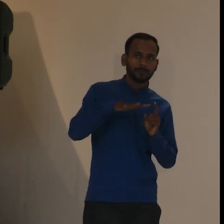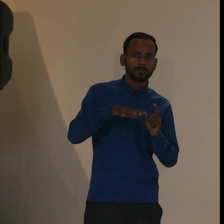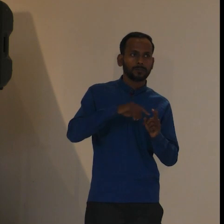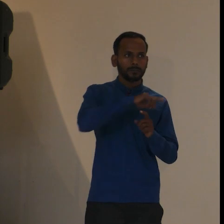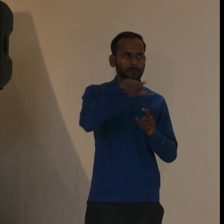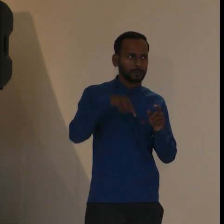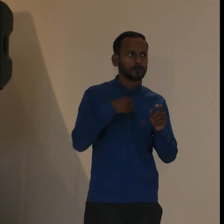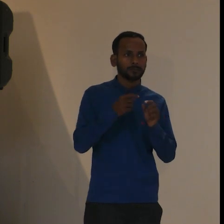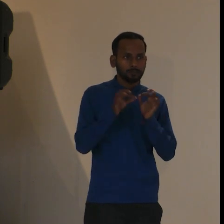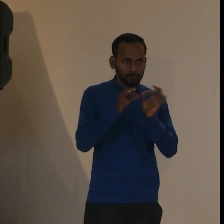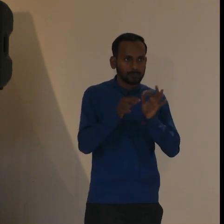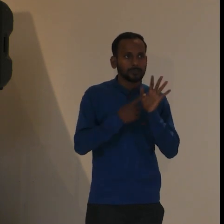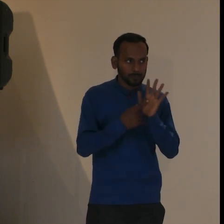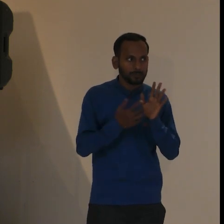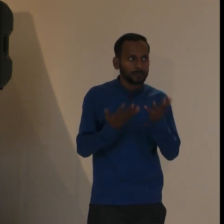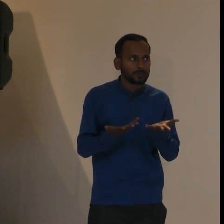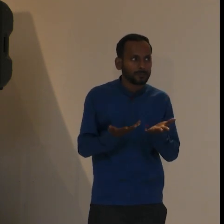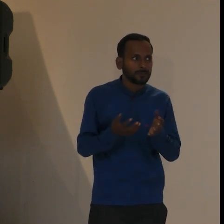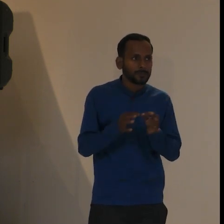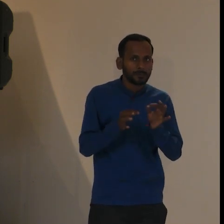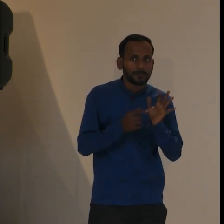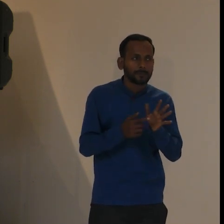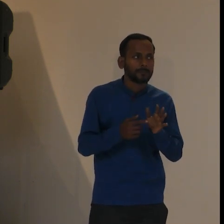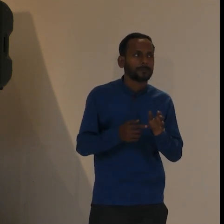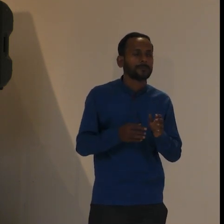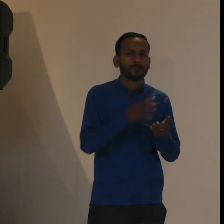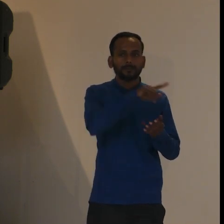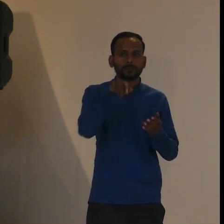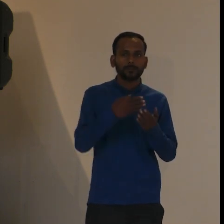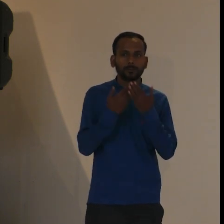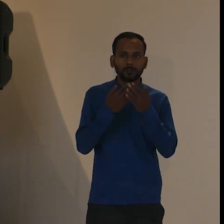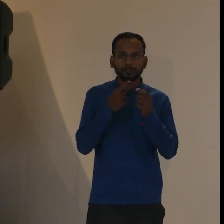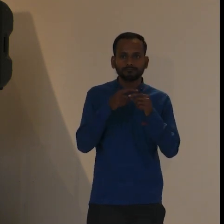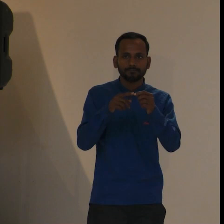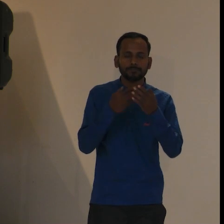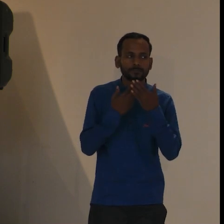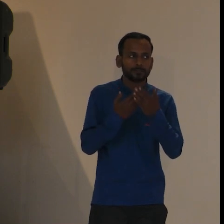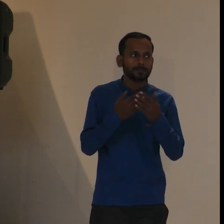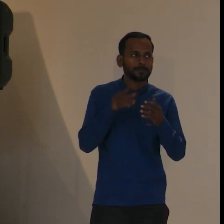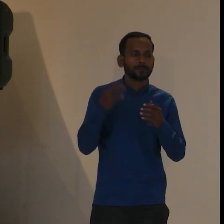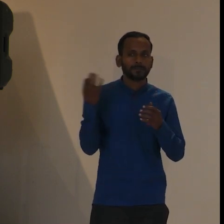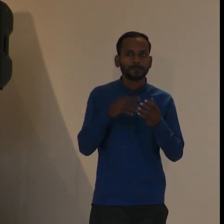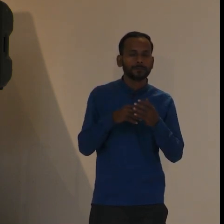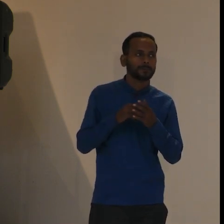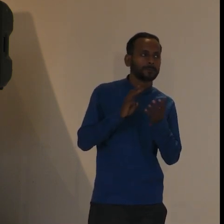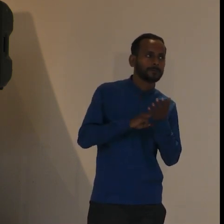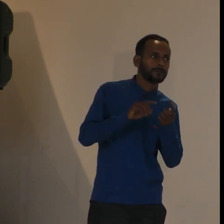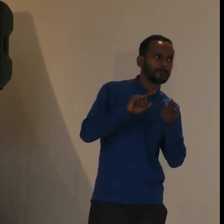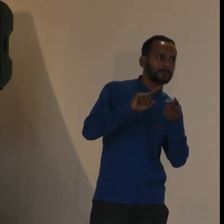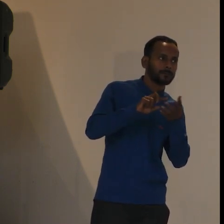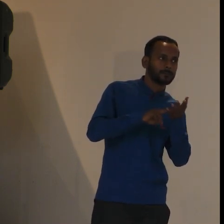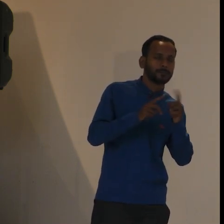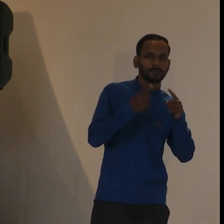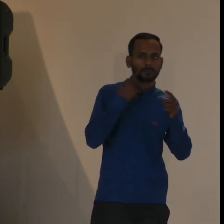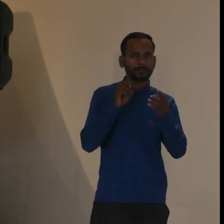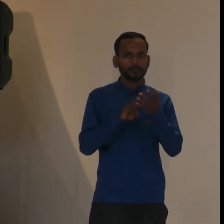you explain about this art form, Christianity? Thank you so much for this question. Particularly, you mentioning that you've been through the exposition of